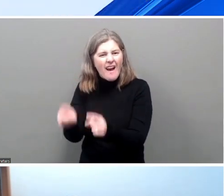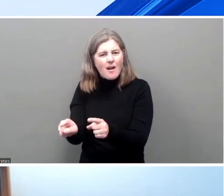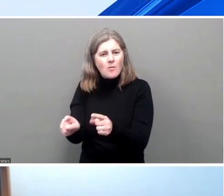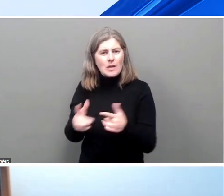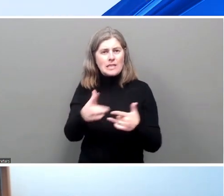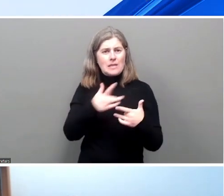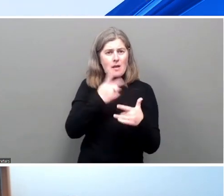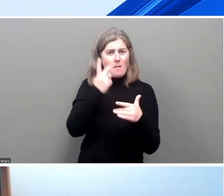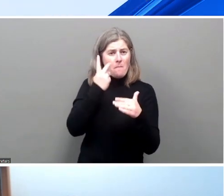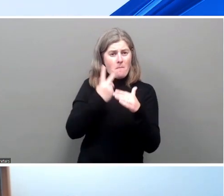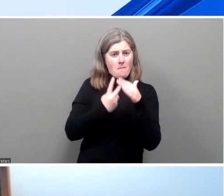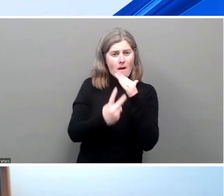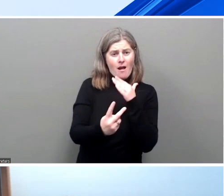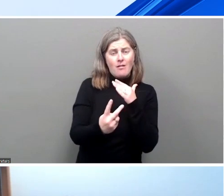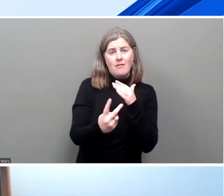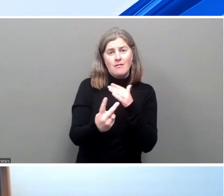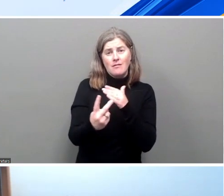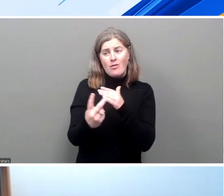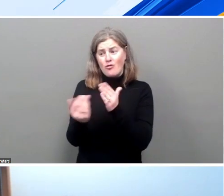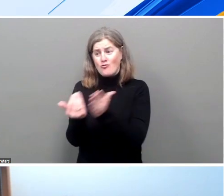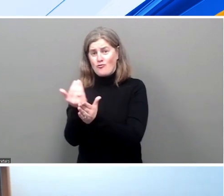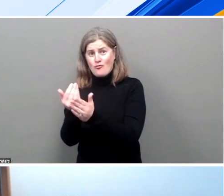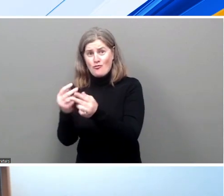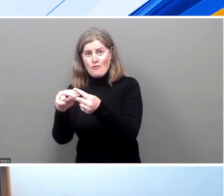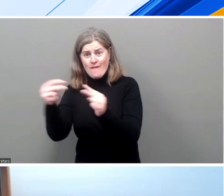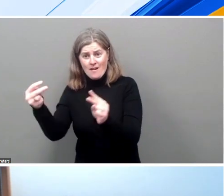variants based on past,